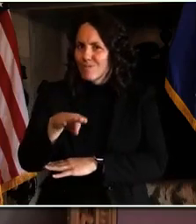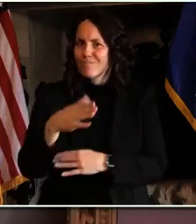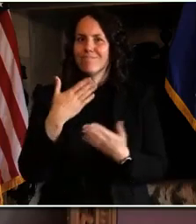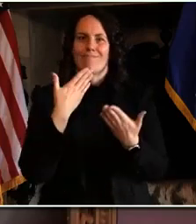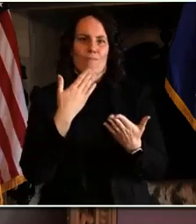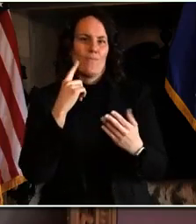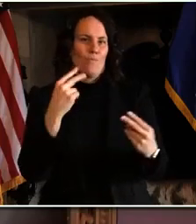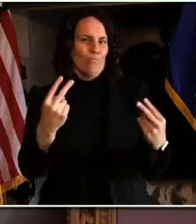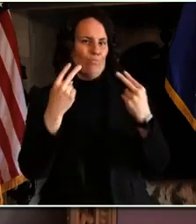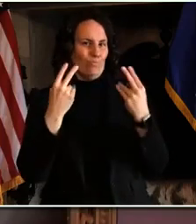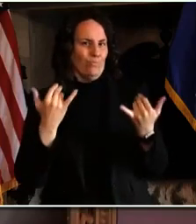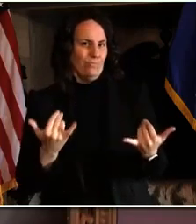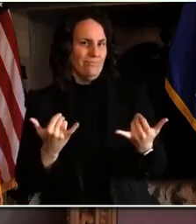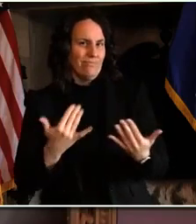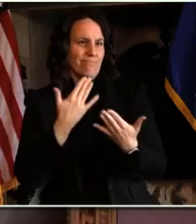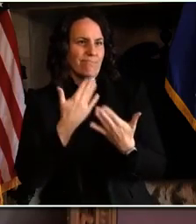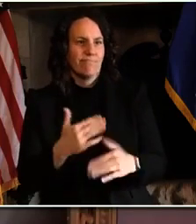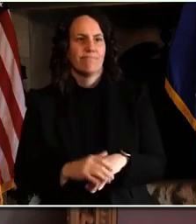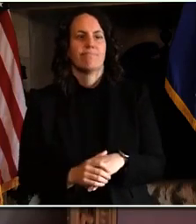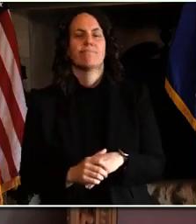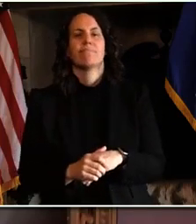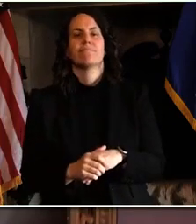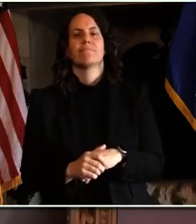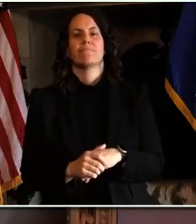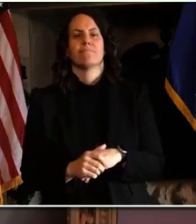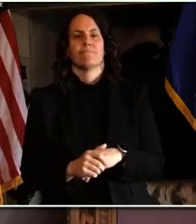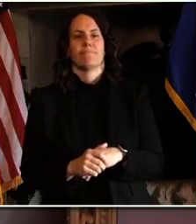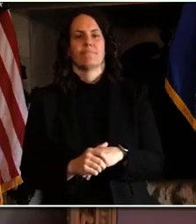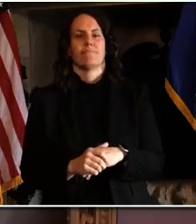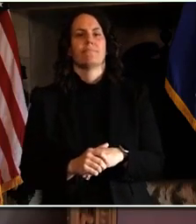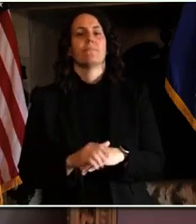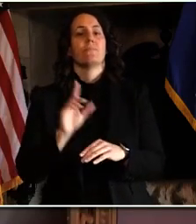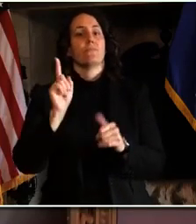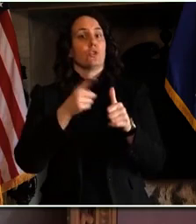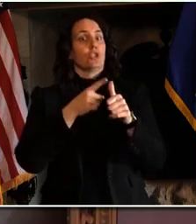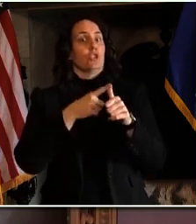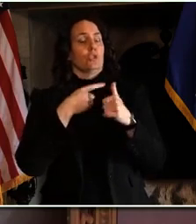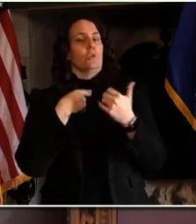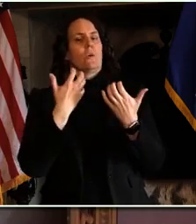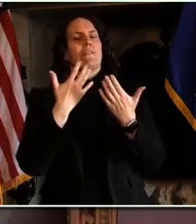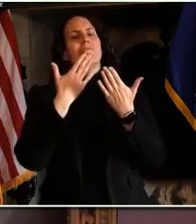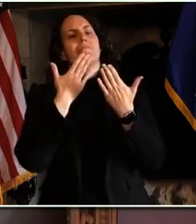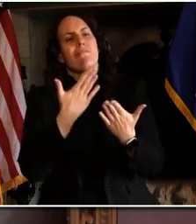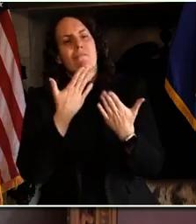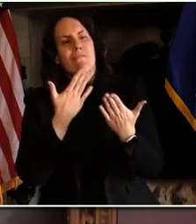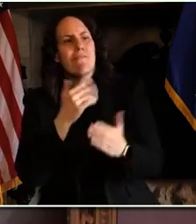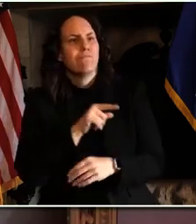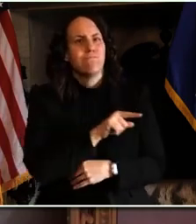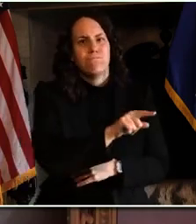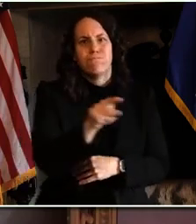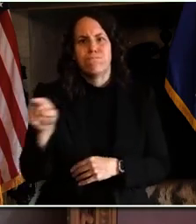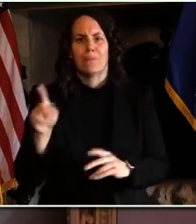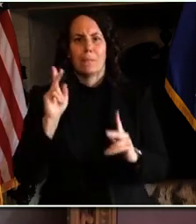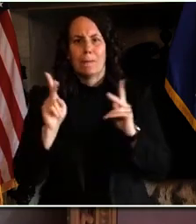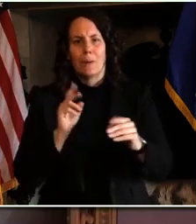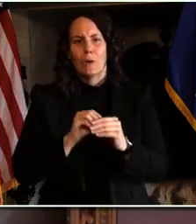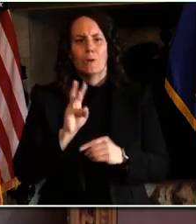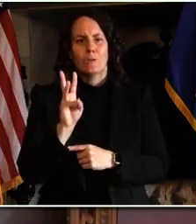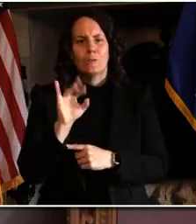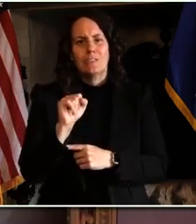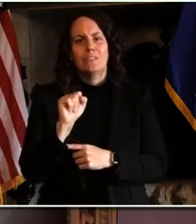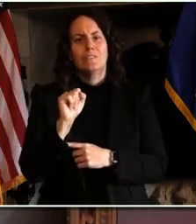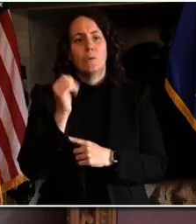Before I get into today's update, I just have to say thank you to the people of Wisconsin for taking our safer at